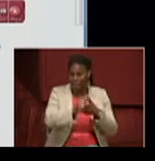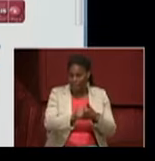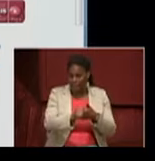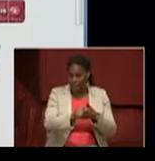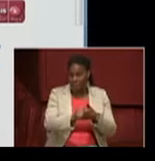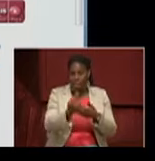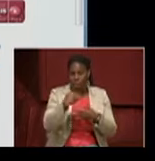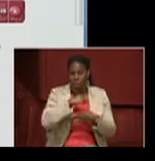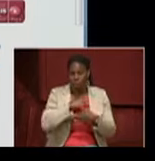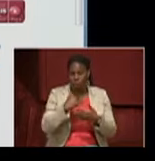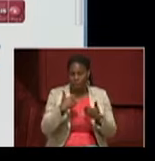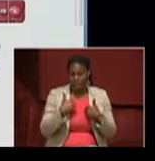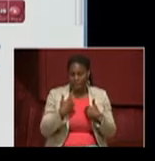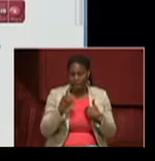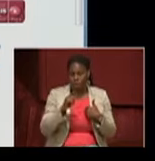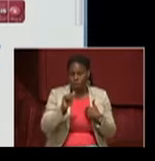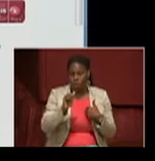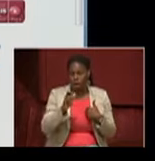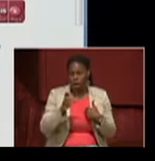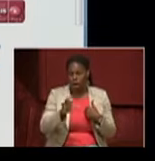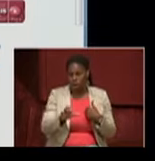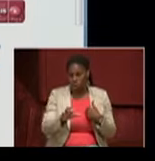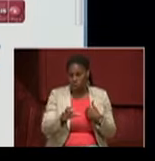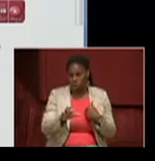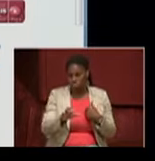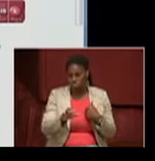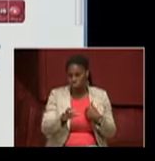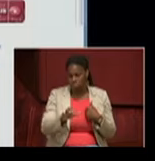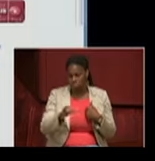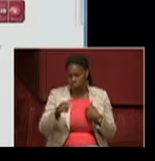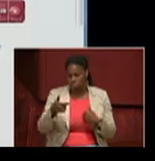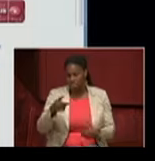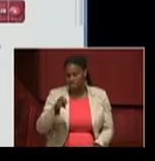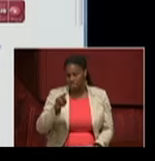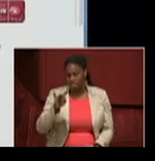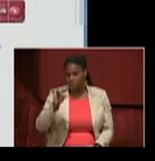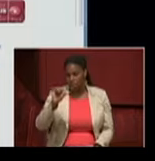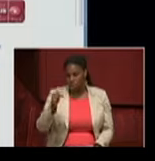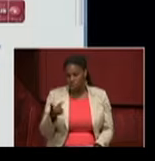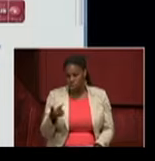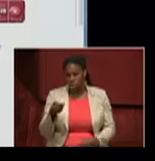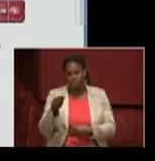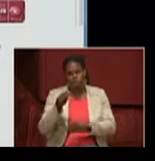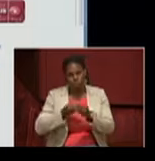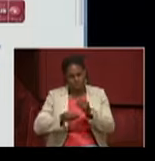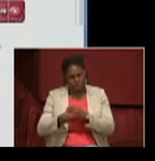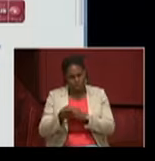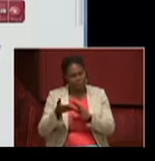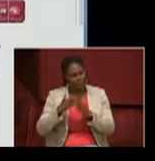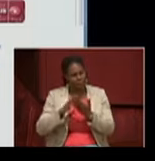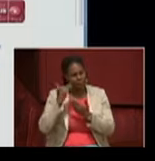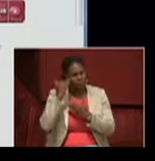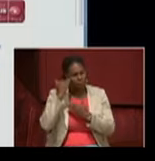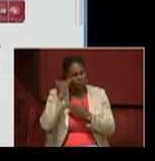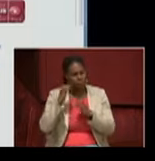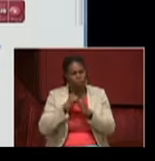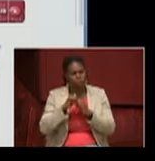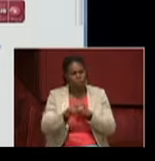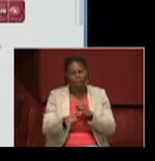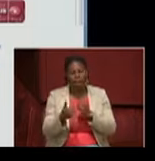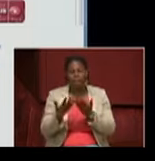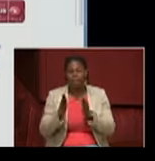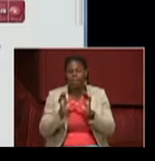for ARC, for doing genealogy using ARC. So you might want to familiarize yourself with that because it's